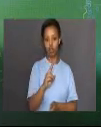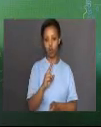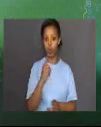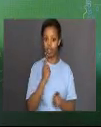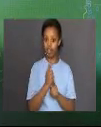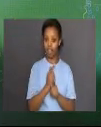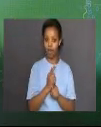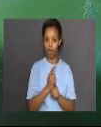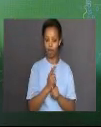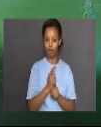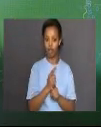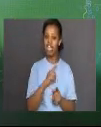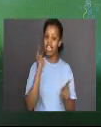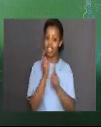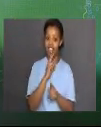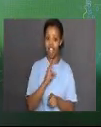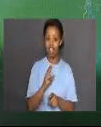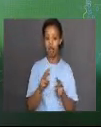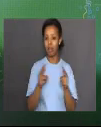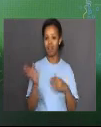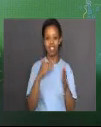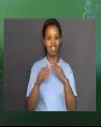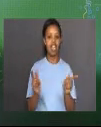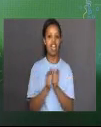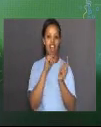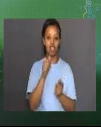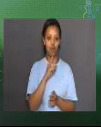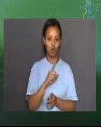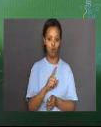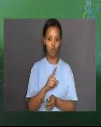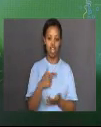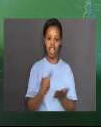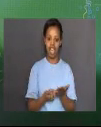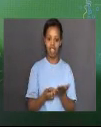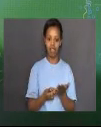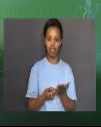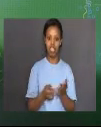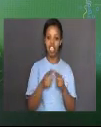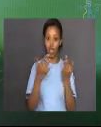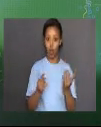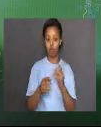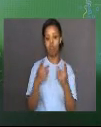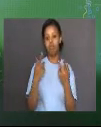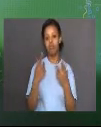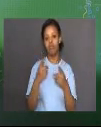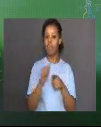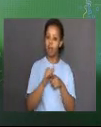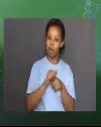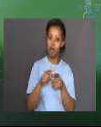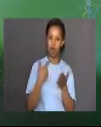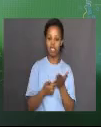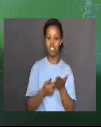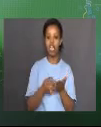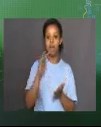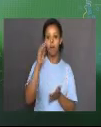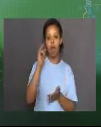I am sure you did not have too much trouble with this activity, given the practice that we had with the stages of